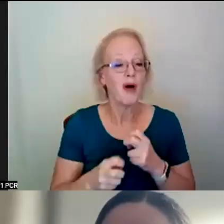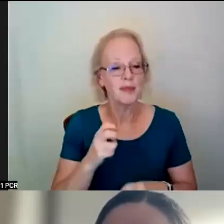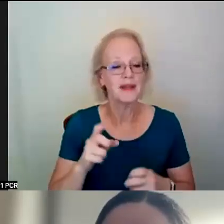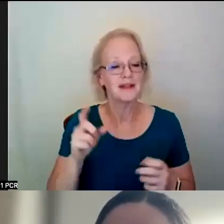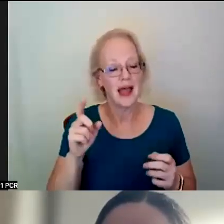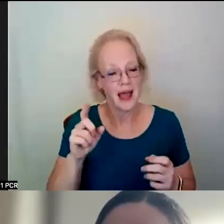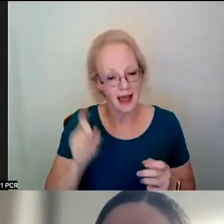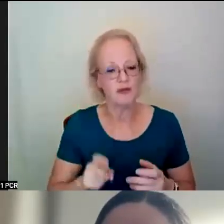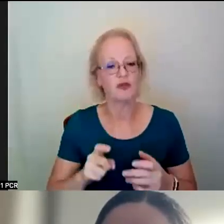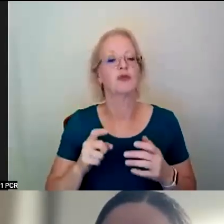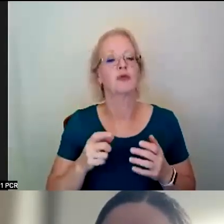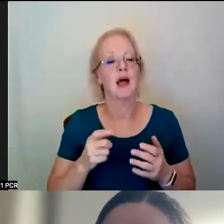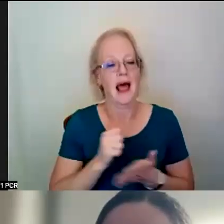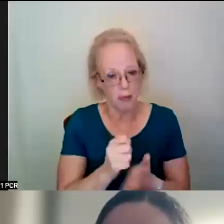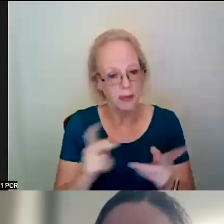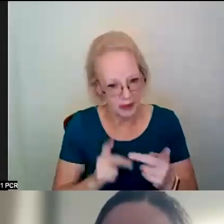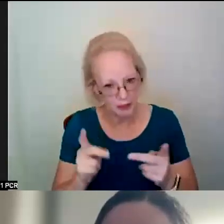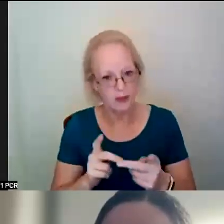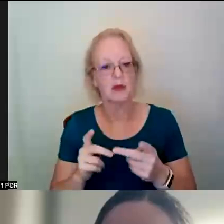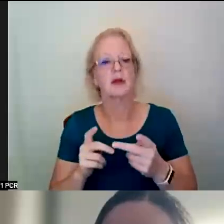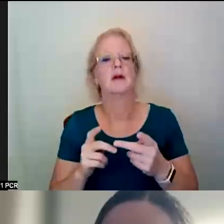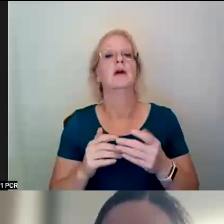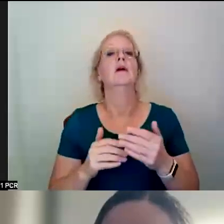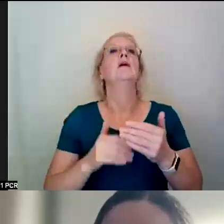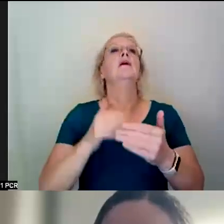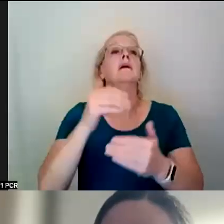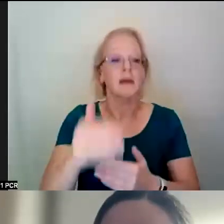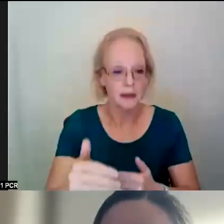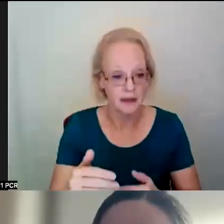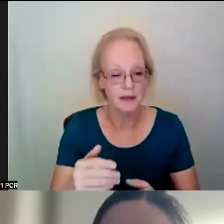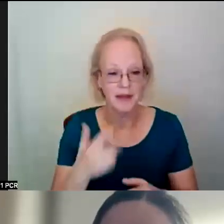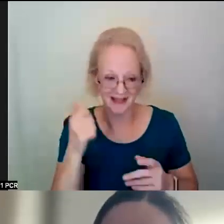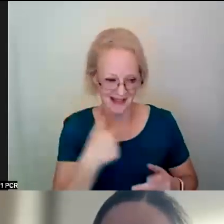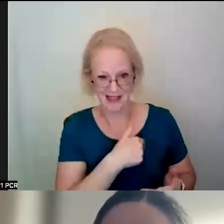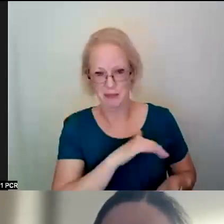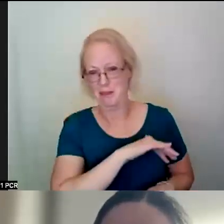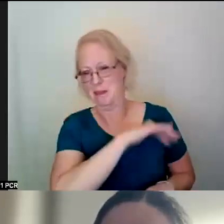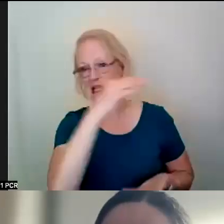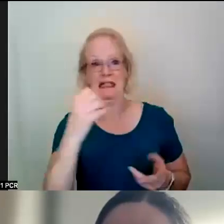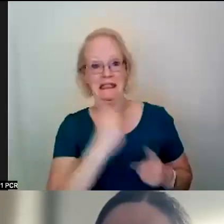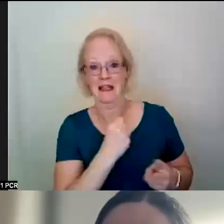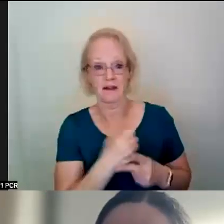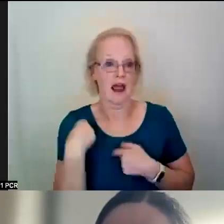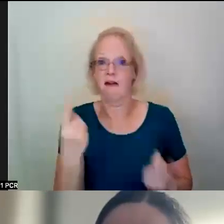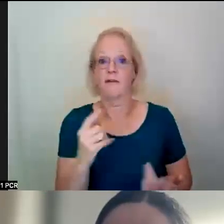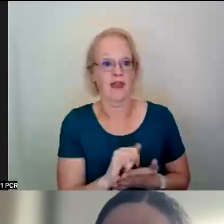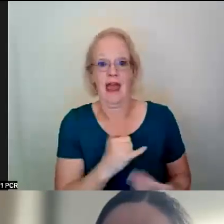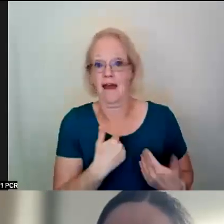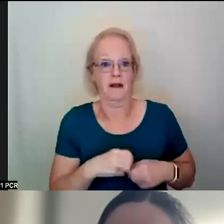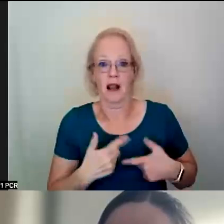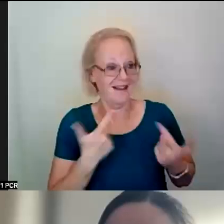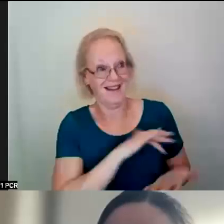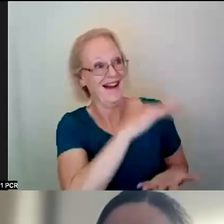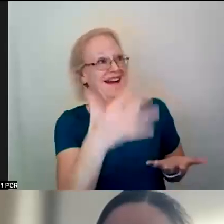of having the biggest amount of savings they've ever had in their life. And now they're told, now it's up to you to figure out